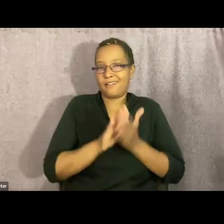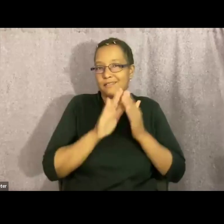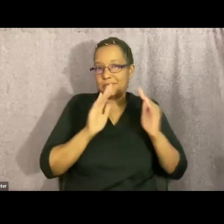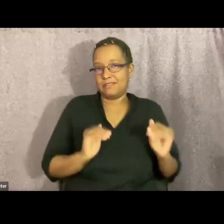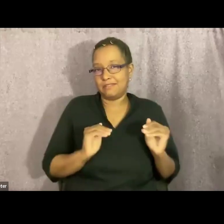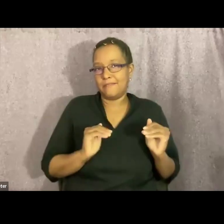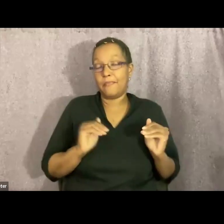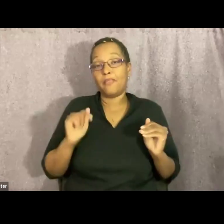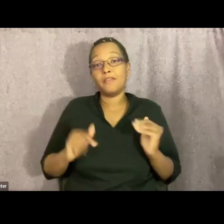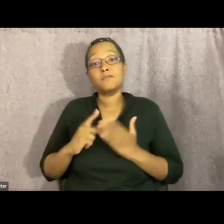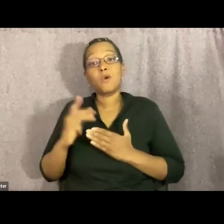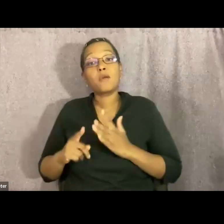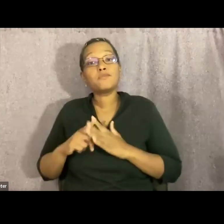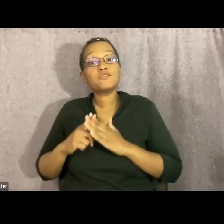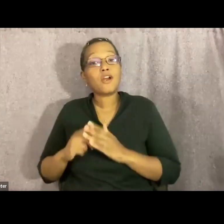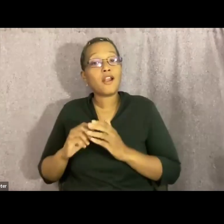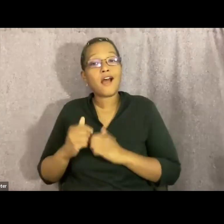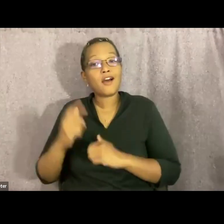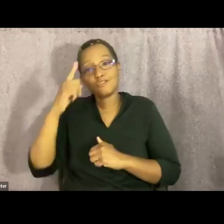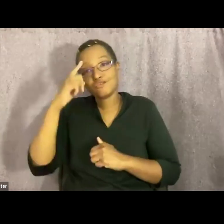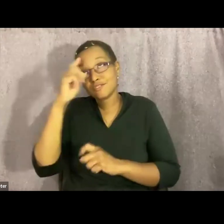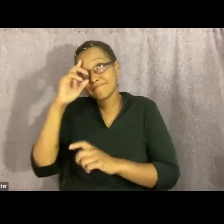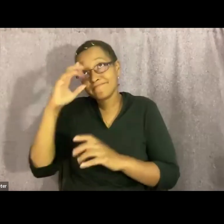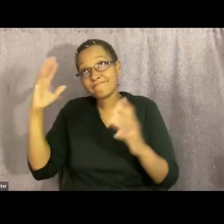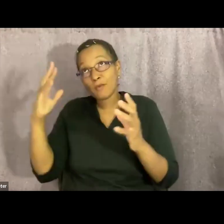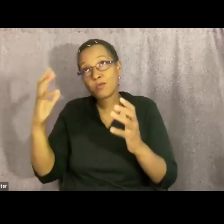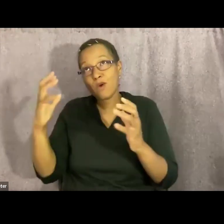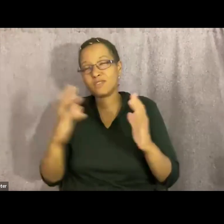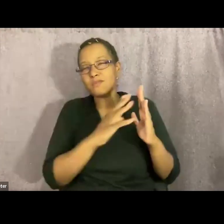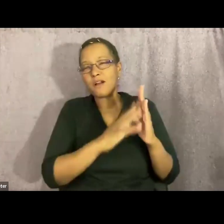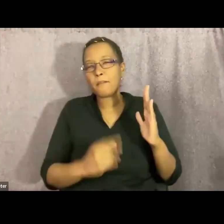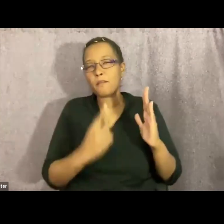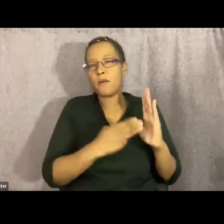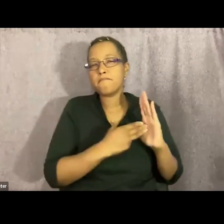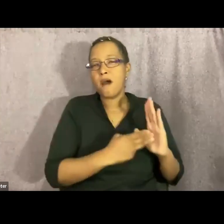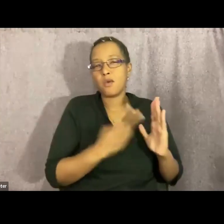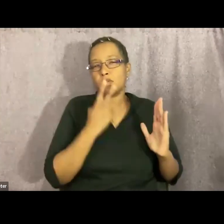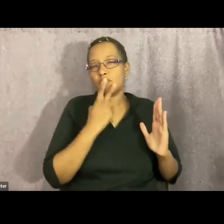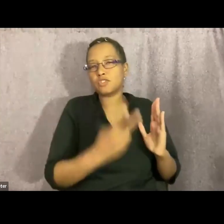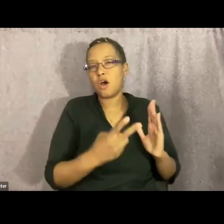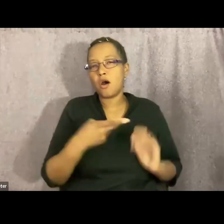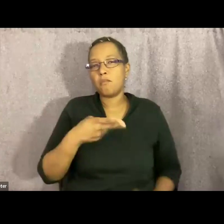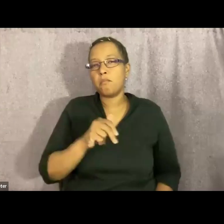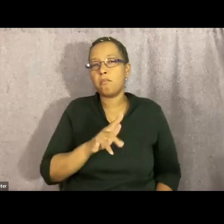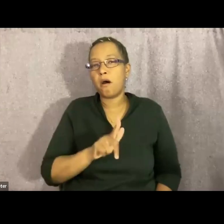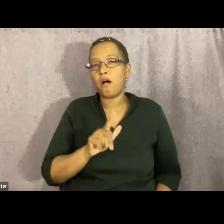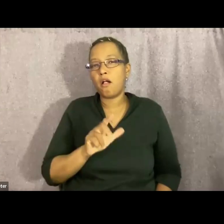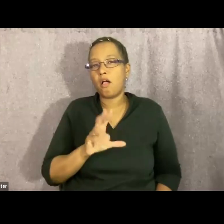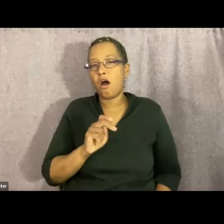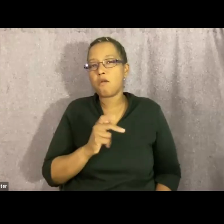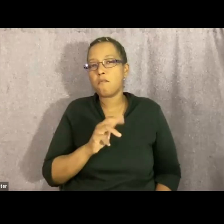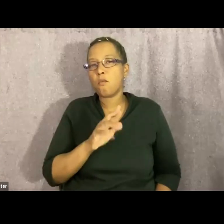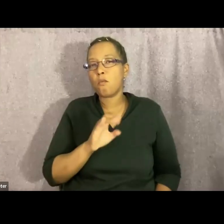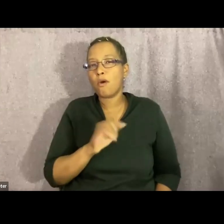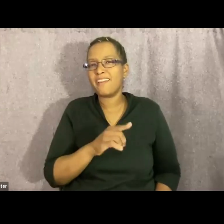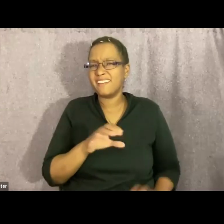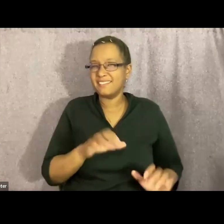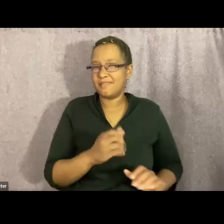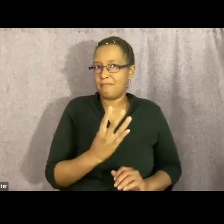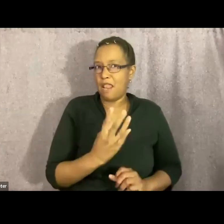dream to try to replicate a model of something we had seen Paul Longmore do many, many years